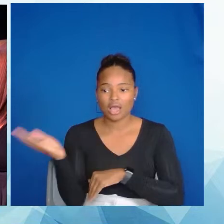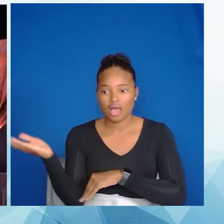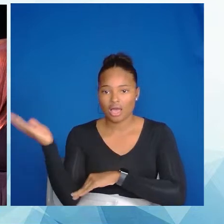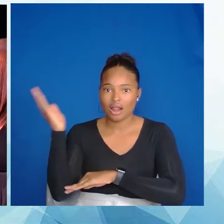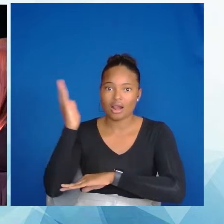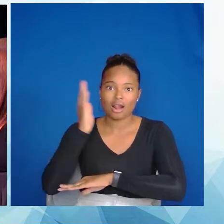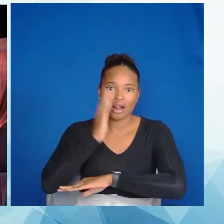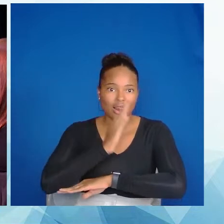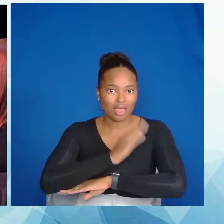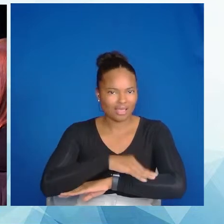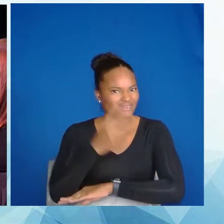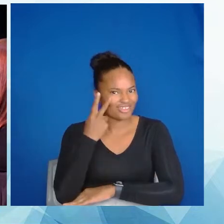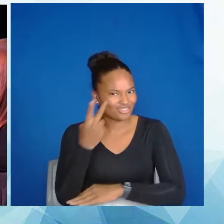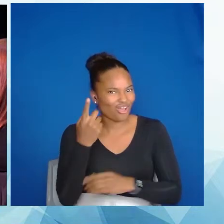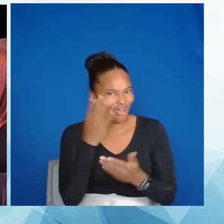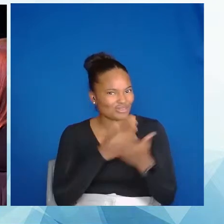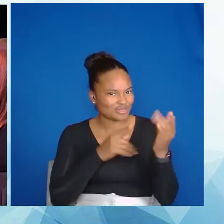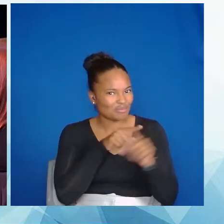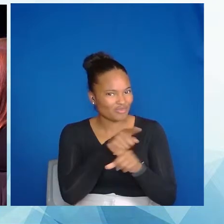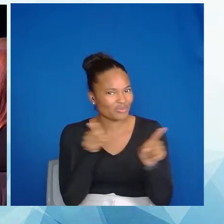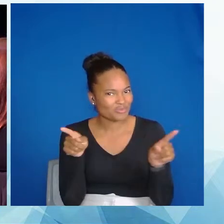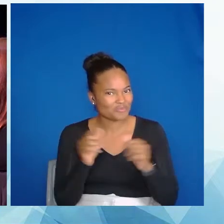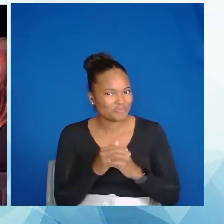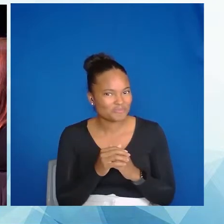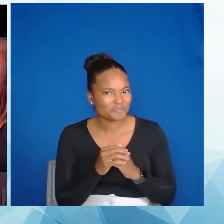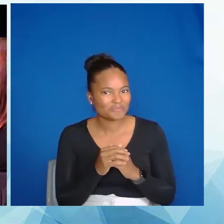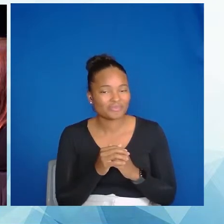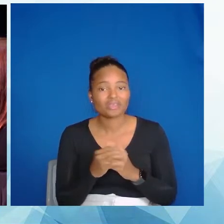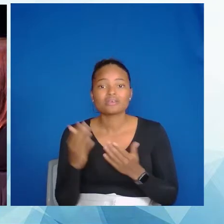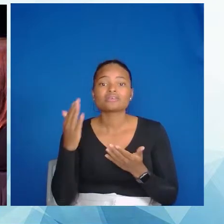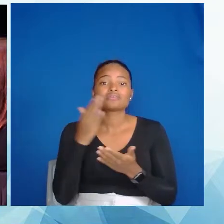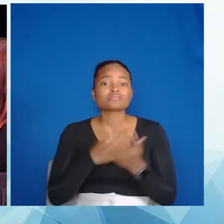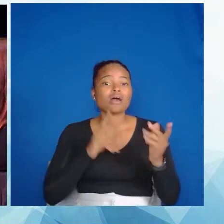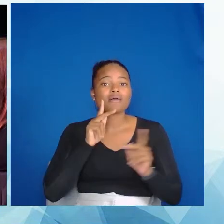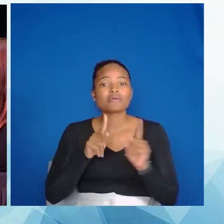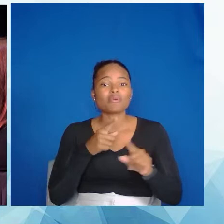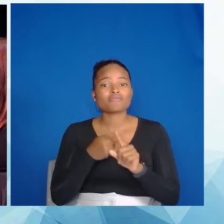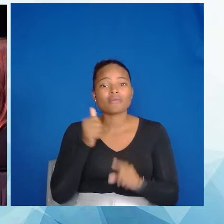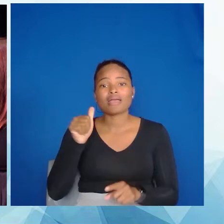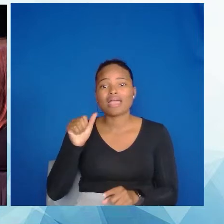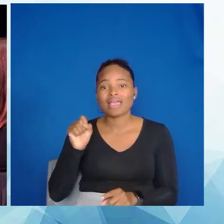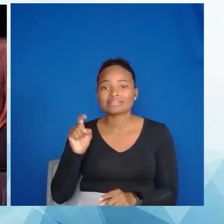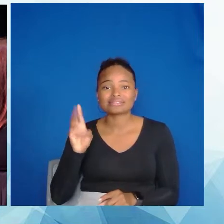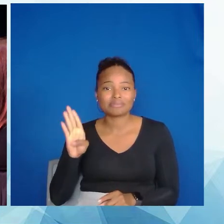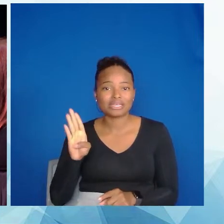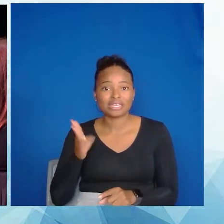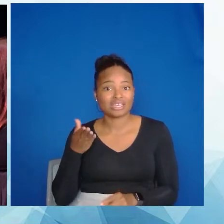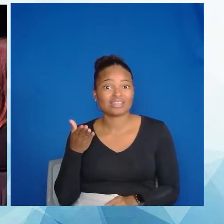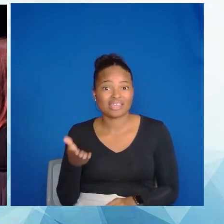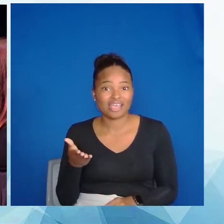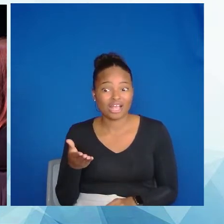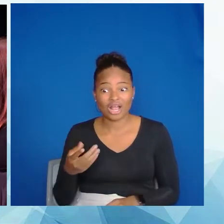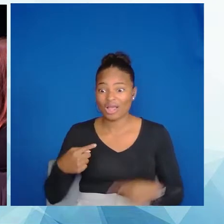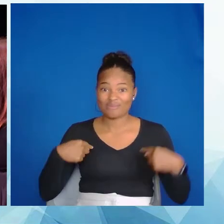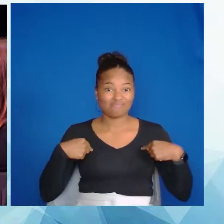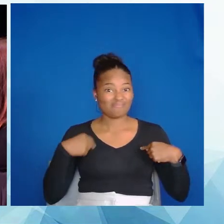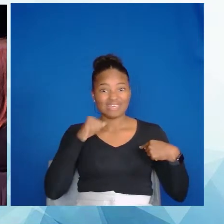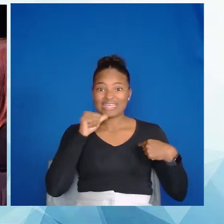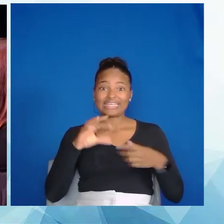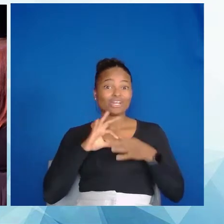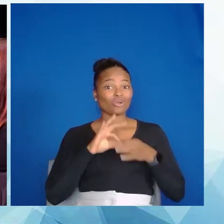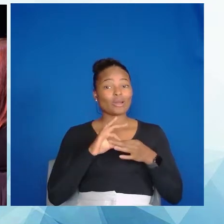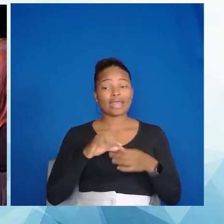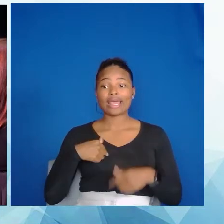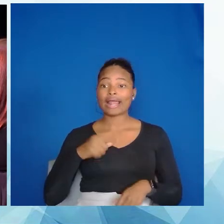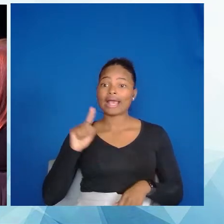some of you there. Some of us from ASDB were there, And I didn't coordinate any of it. I just